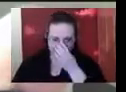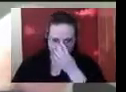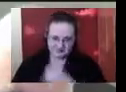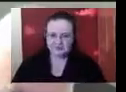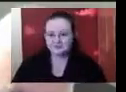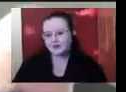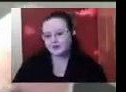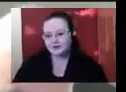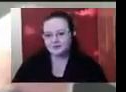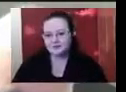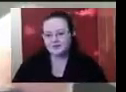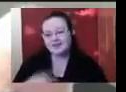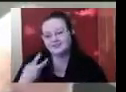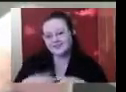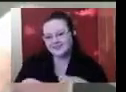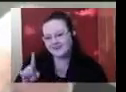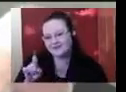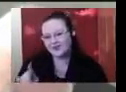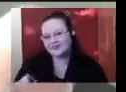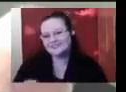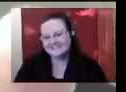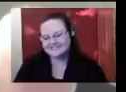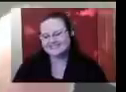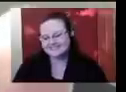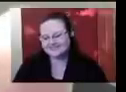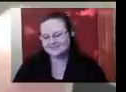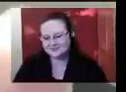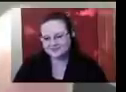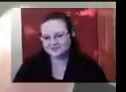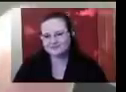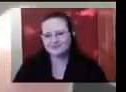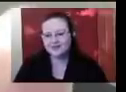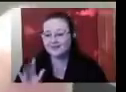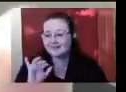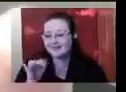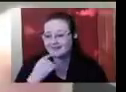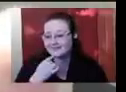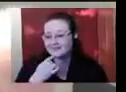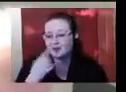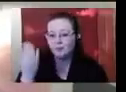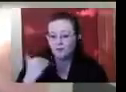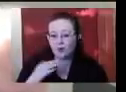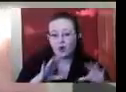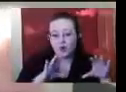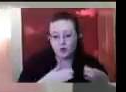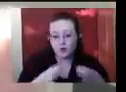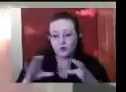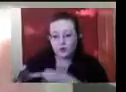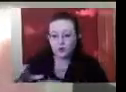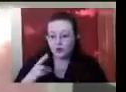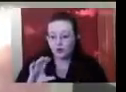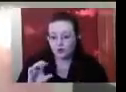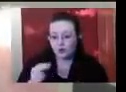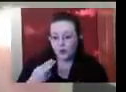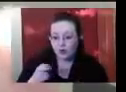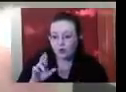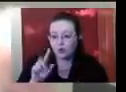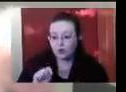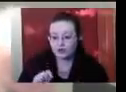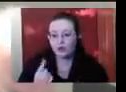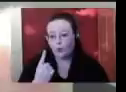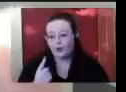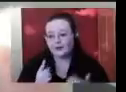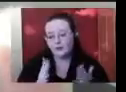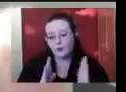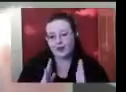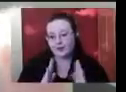Yeah, this is definitely a tough question. As I mentioned before, cohorting is one layer of protection, and it's to reduce